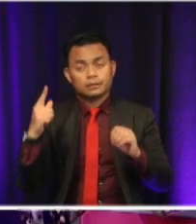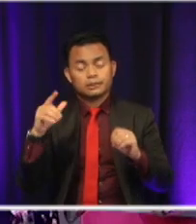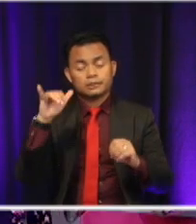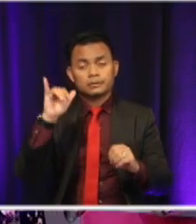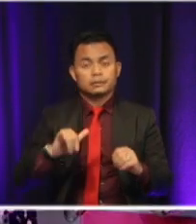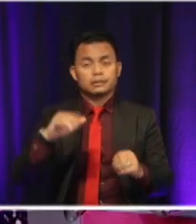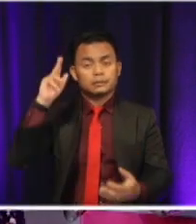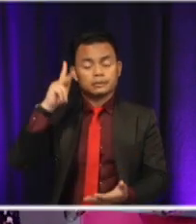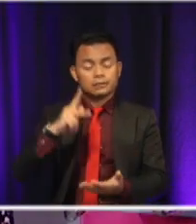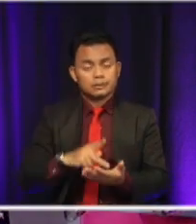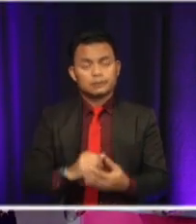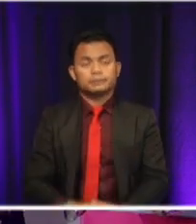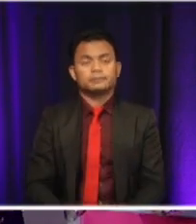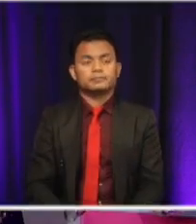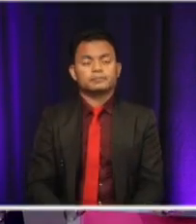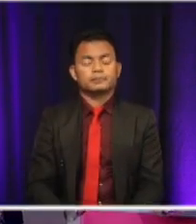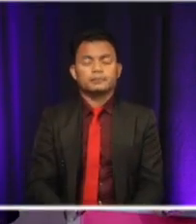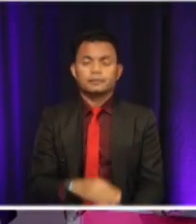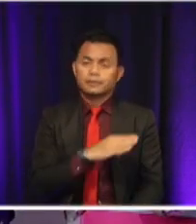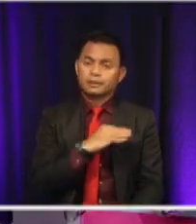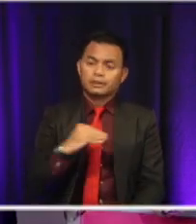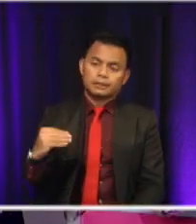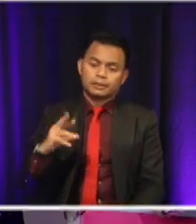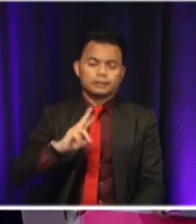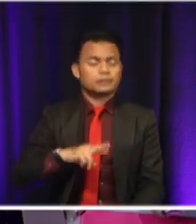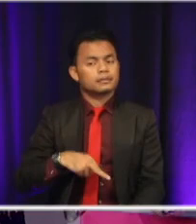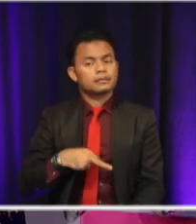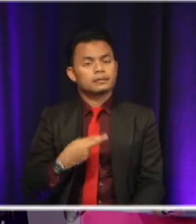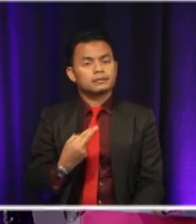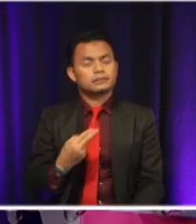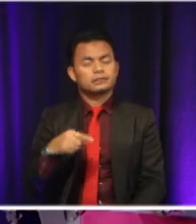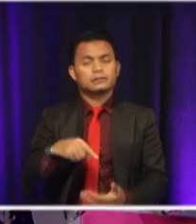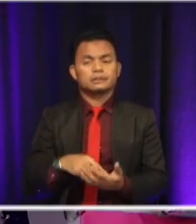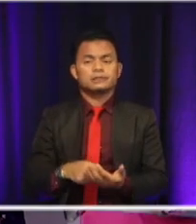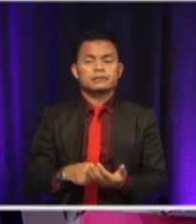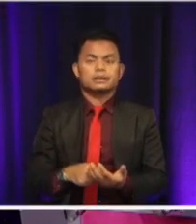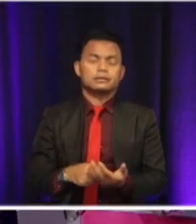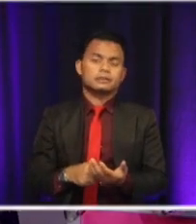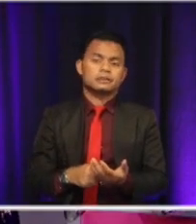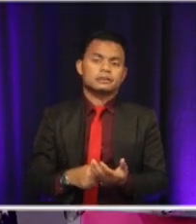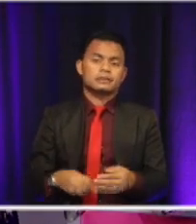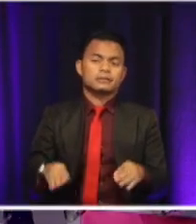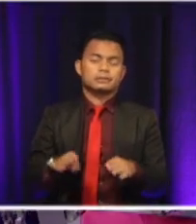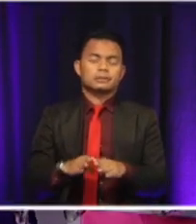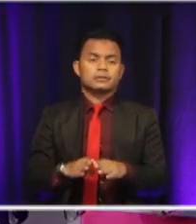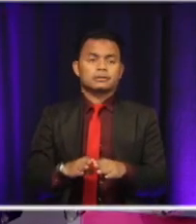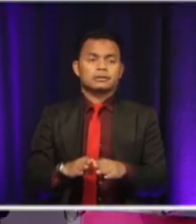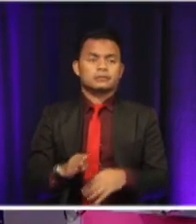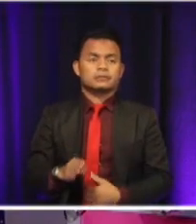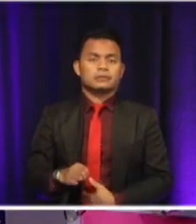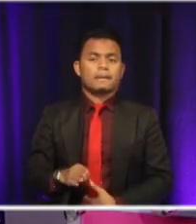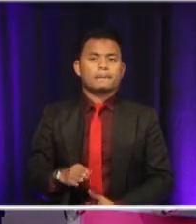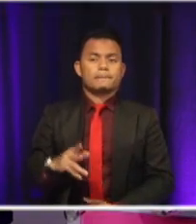and say, nature's comforting qualities is clearly proven through the use of